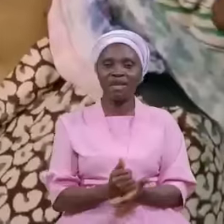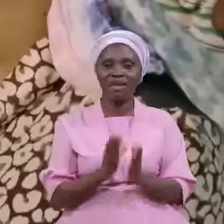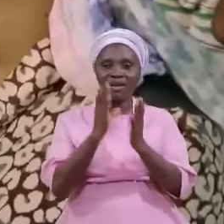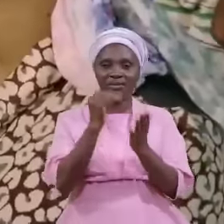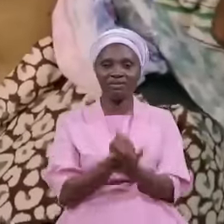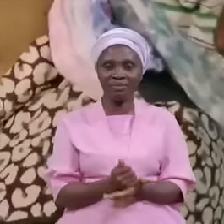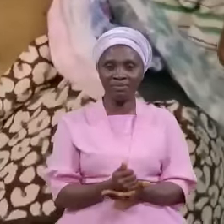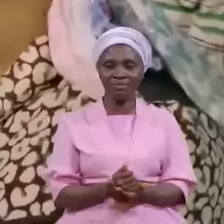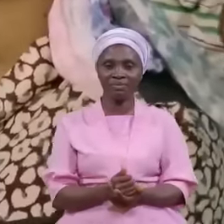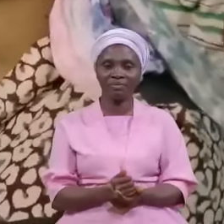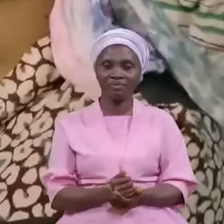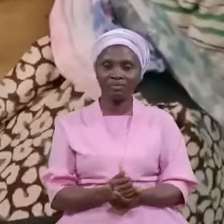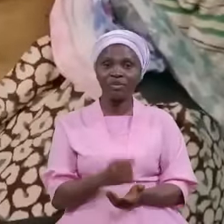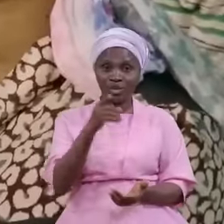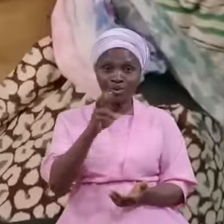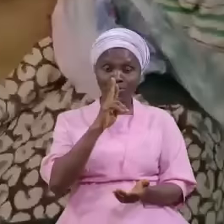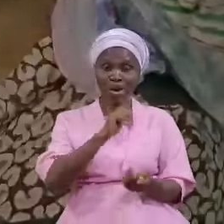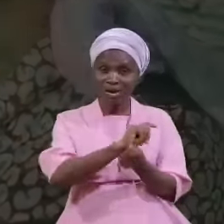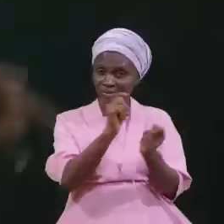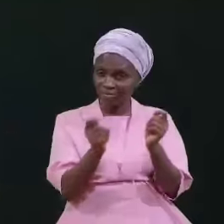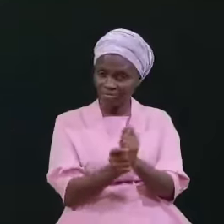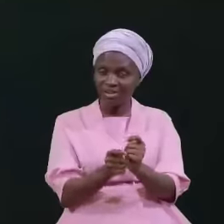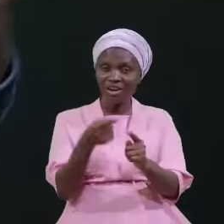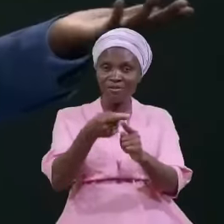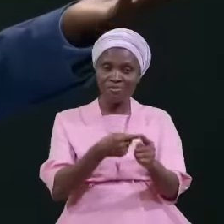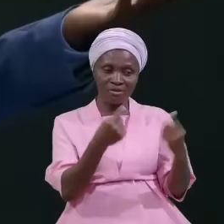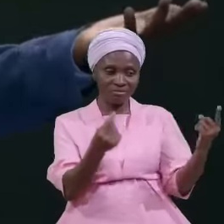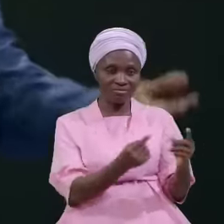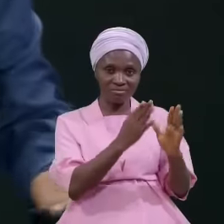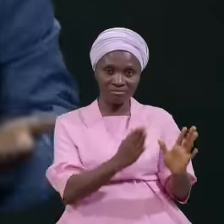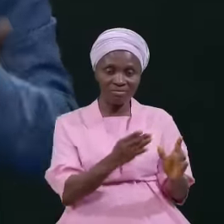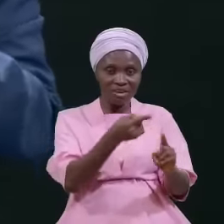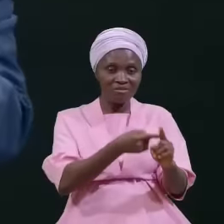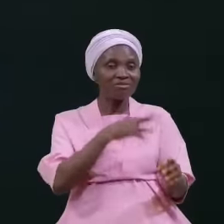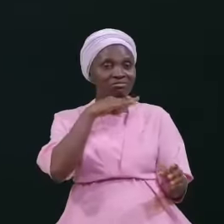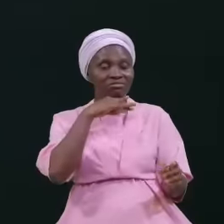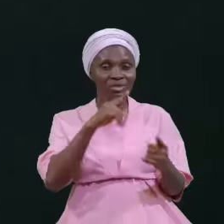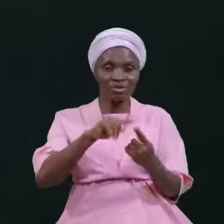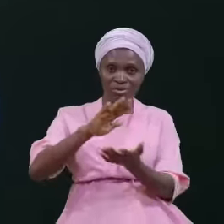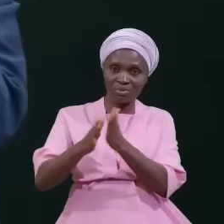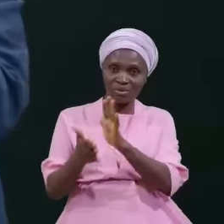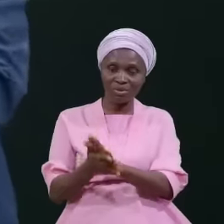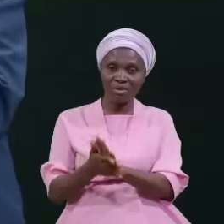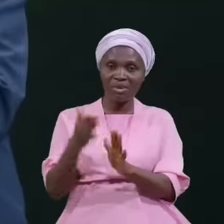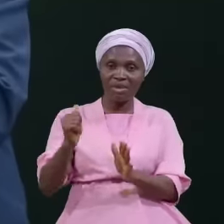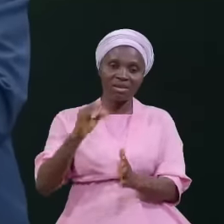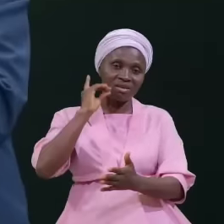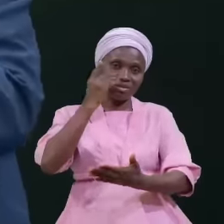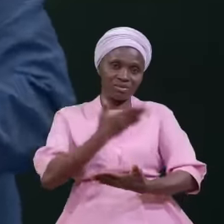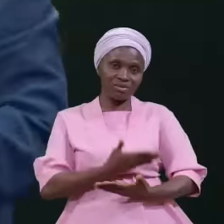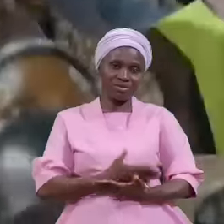You are transformed from being defiled to becoming the daughter of